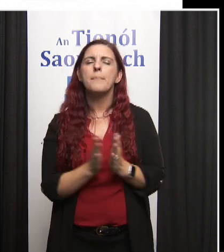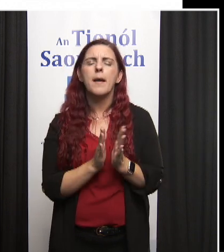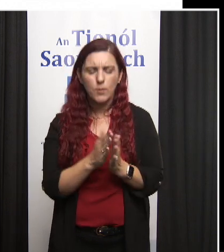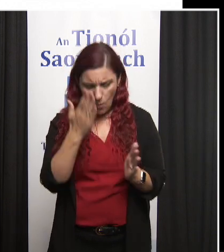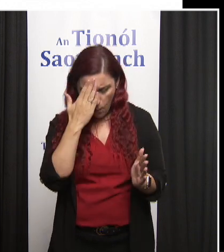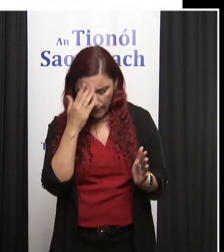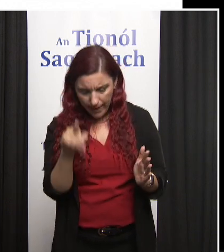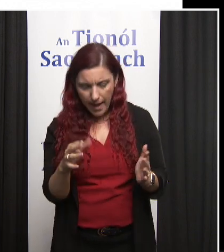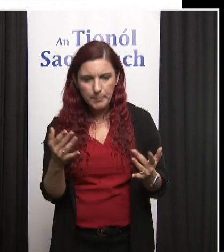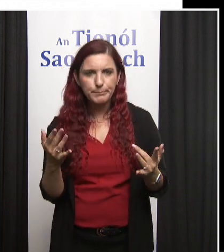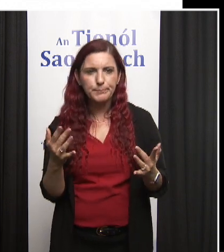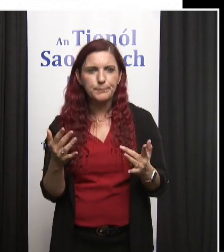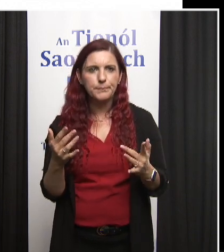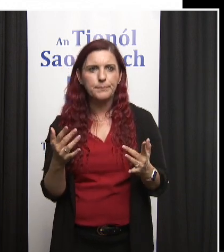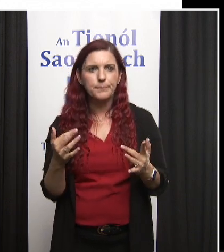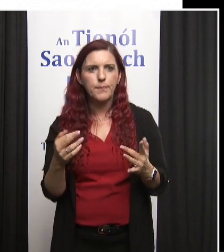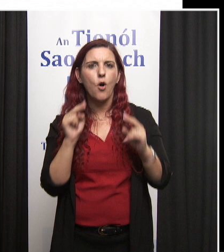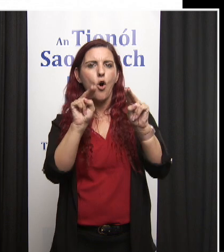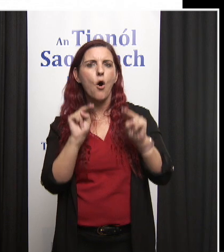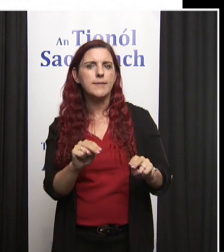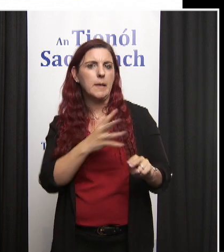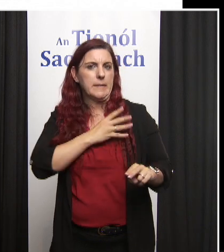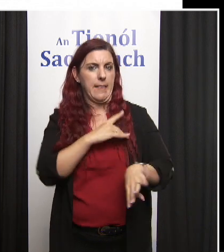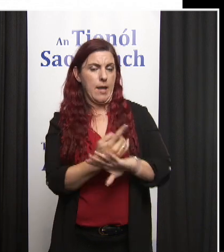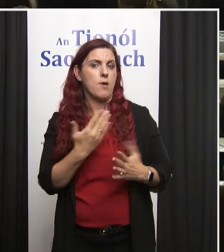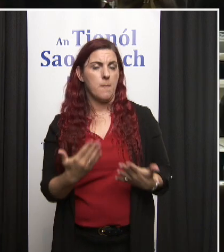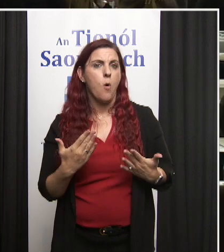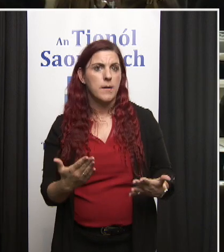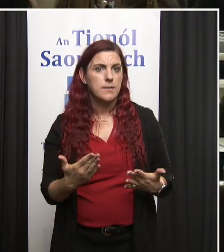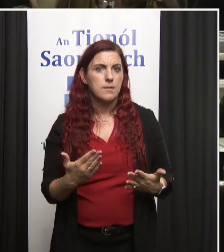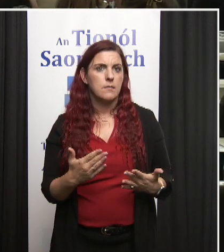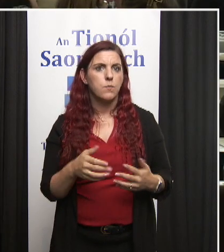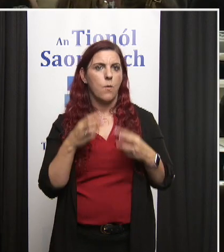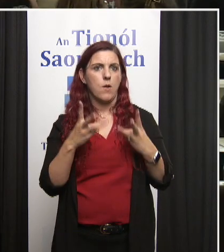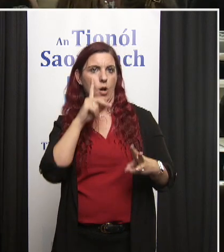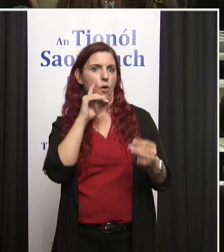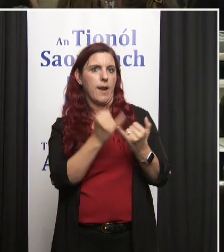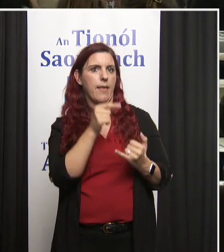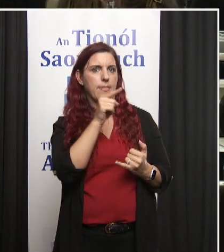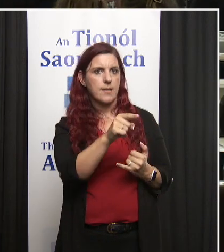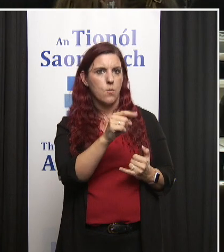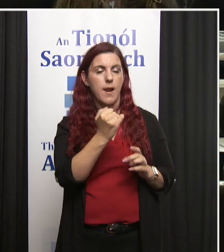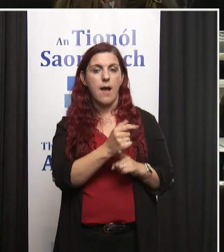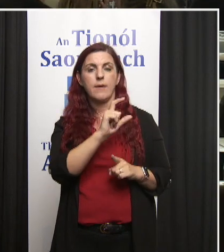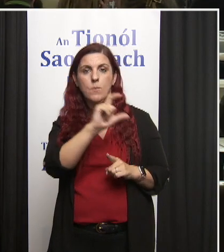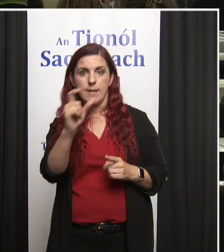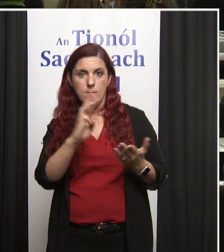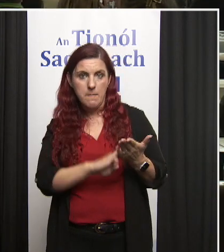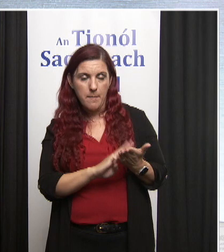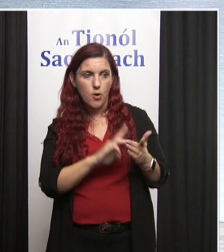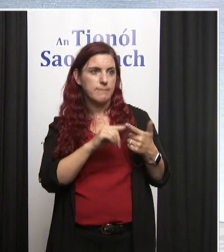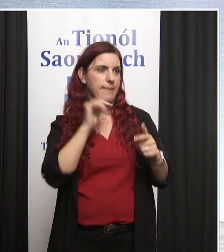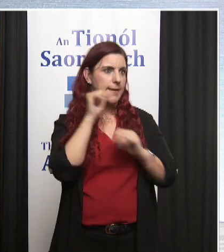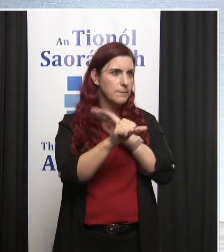the audit committee that's there at the moment on councils? We wanted it to look like that, so we'd have councillors on it, you'd also have